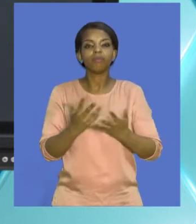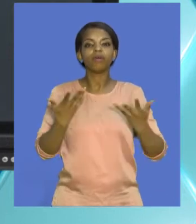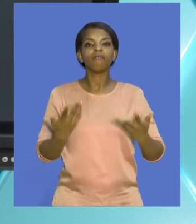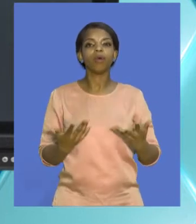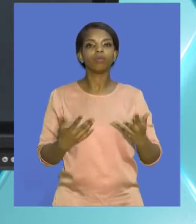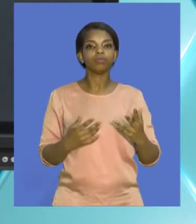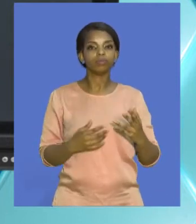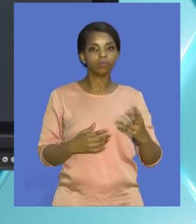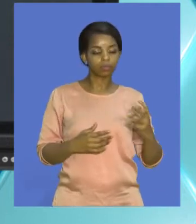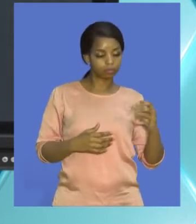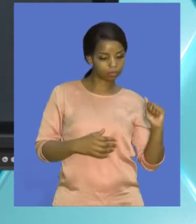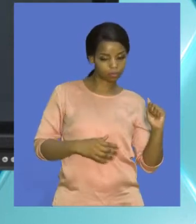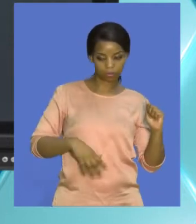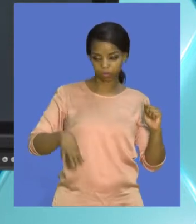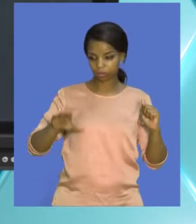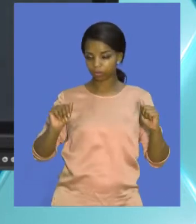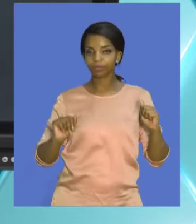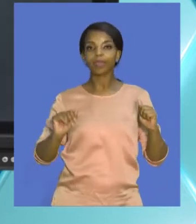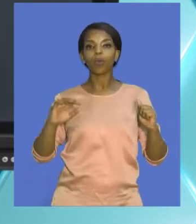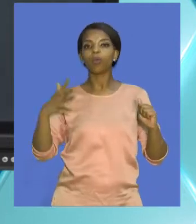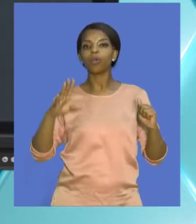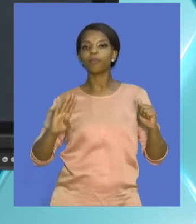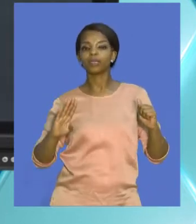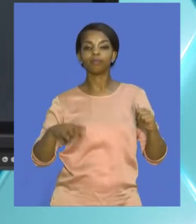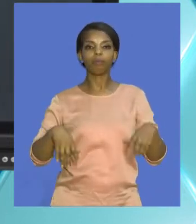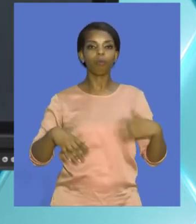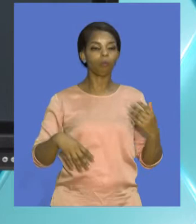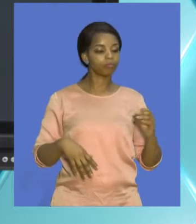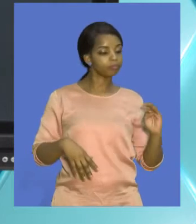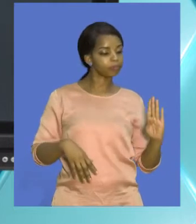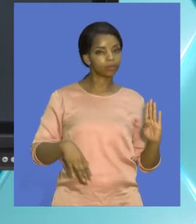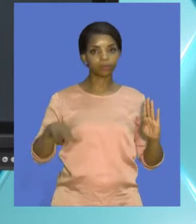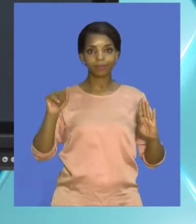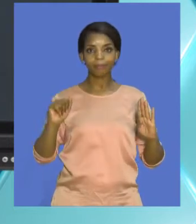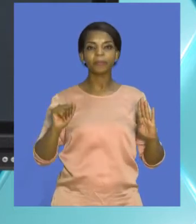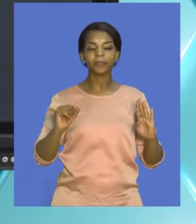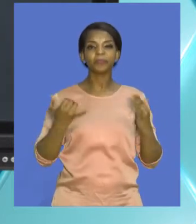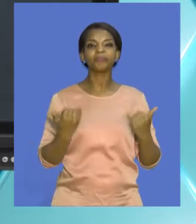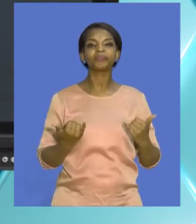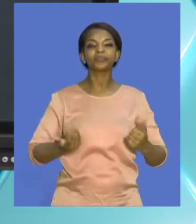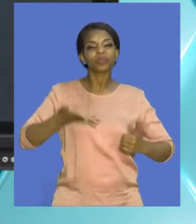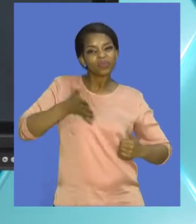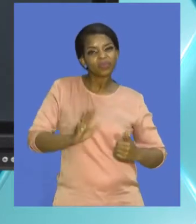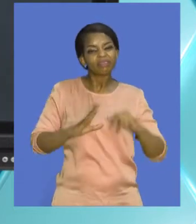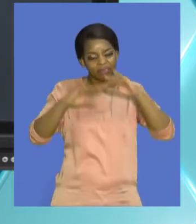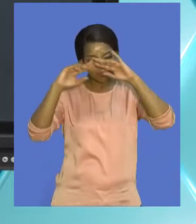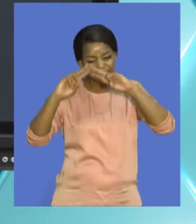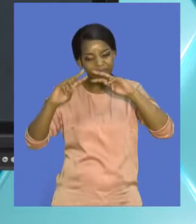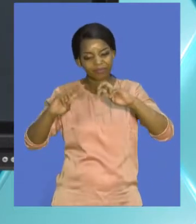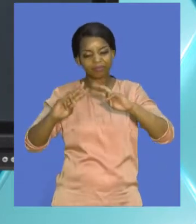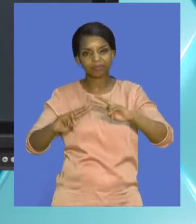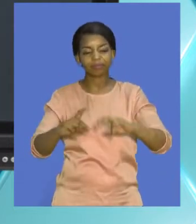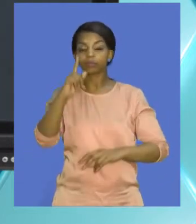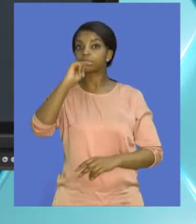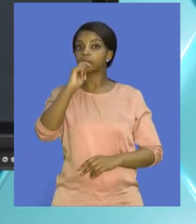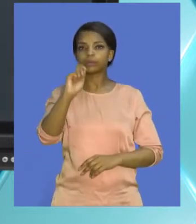is force by charge B on charge A. So we want to investigate exactly what happens in terms of the forces. And we also